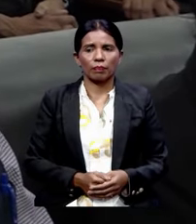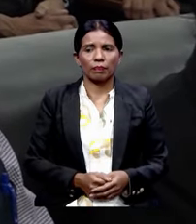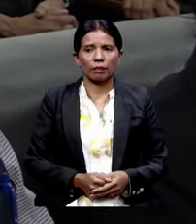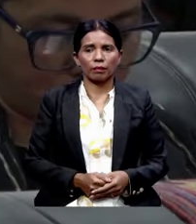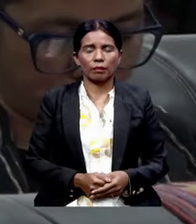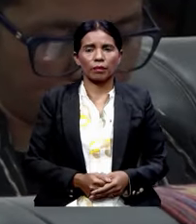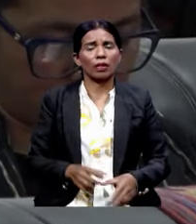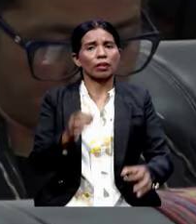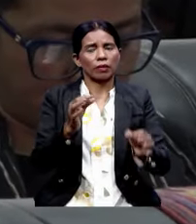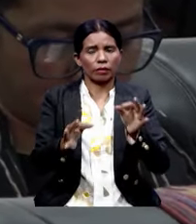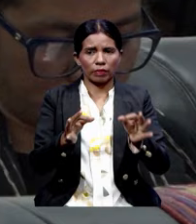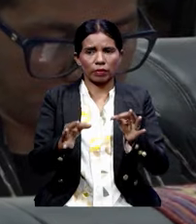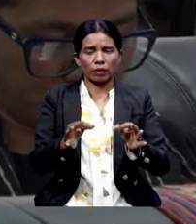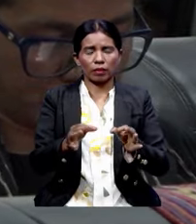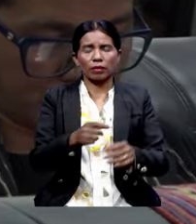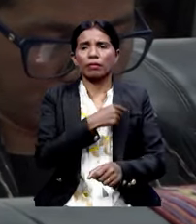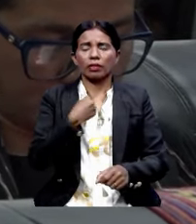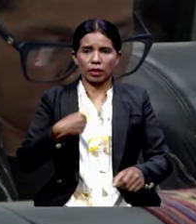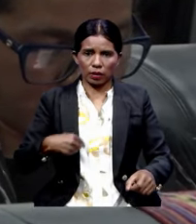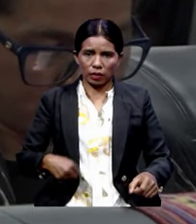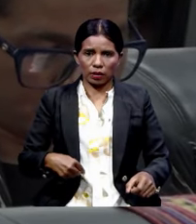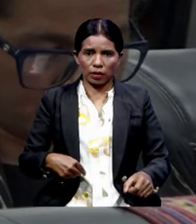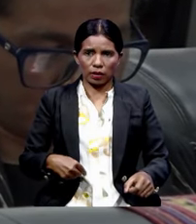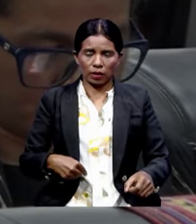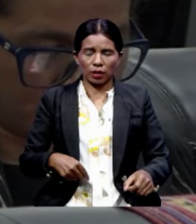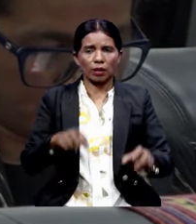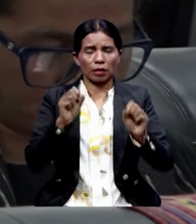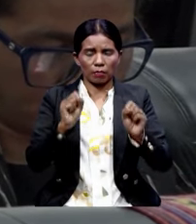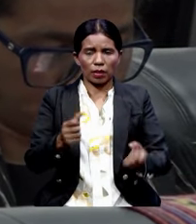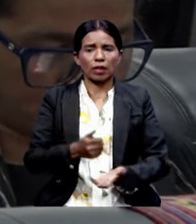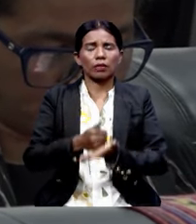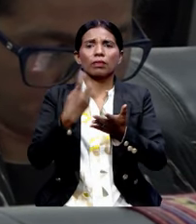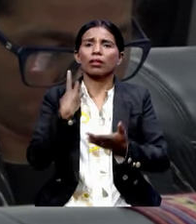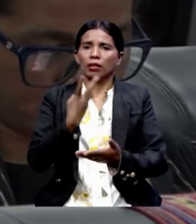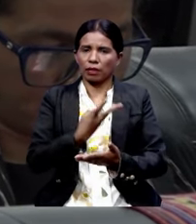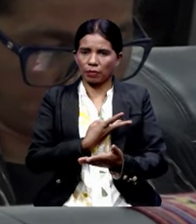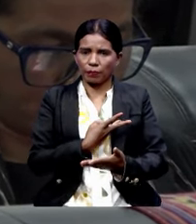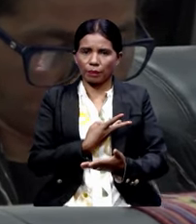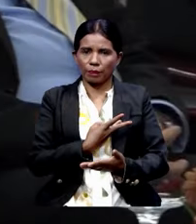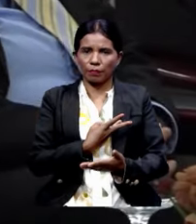If China can help us